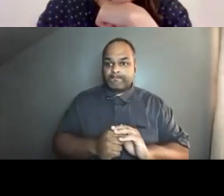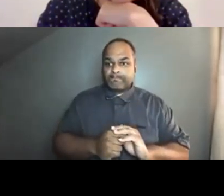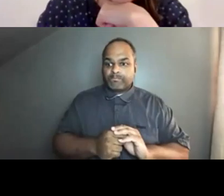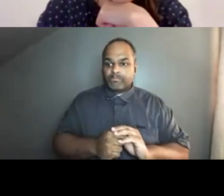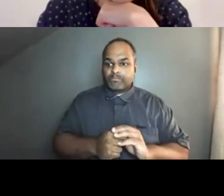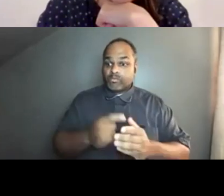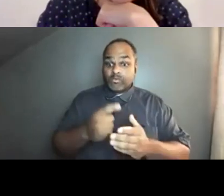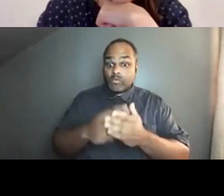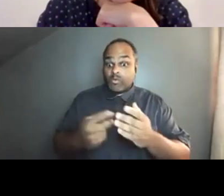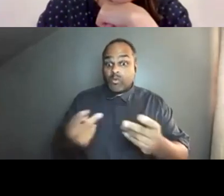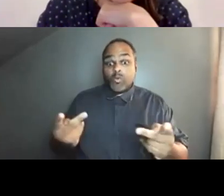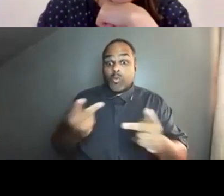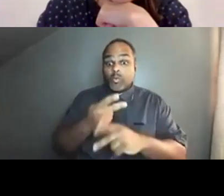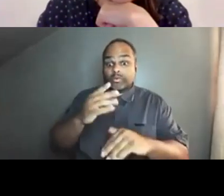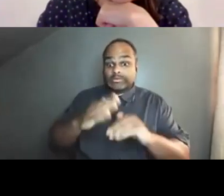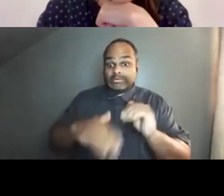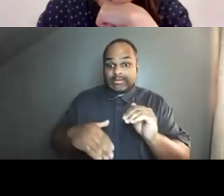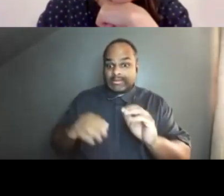could be worse than a lack of help?